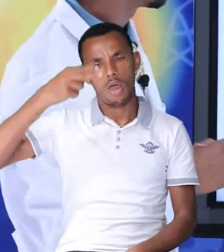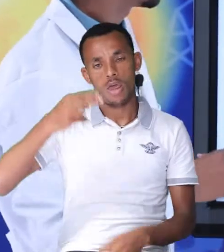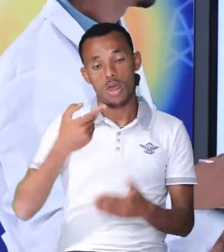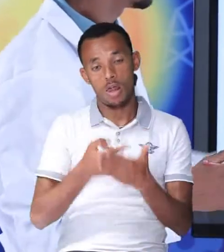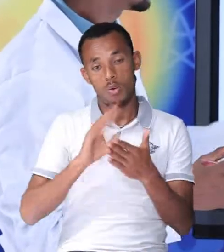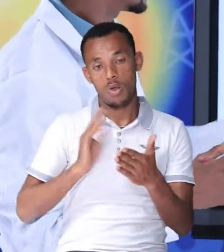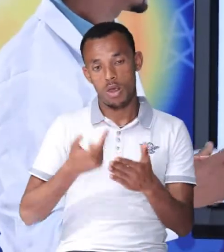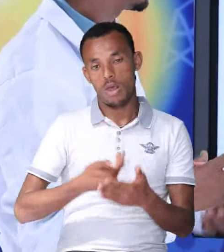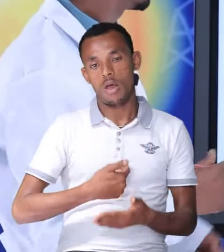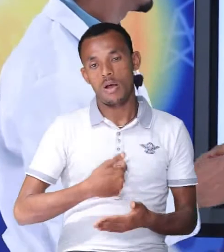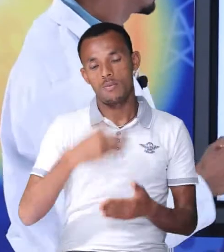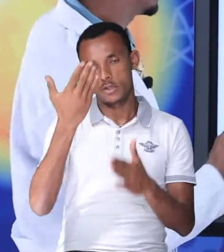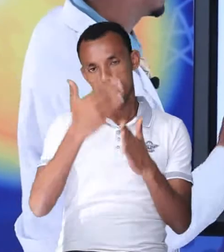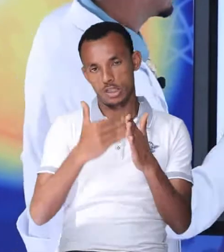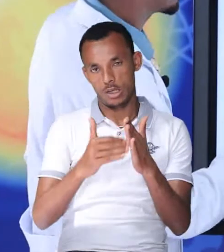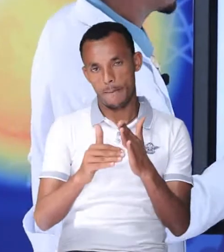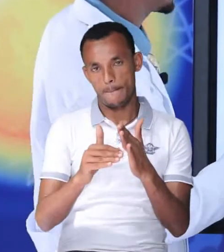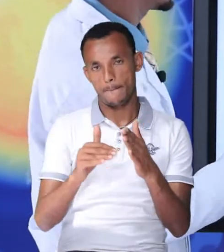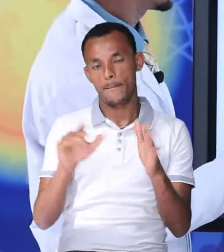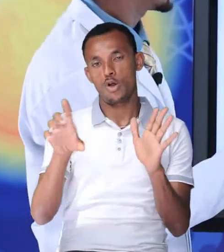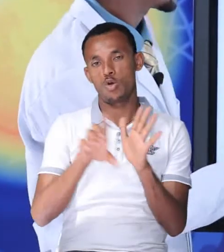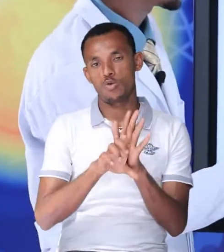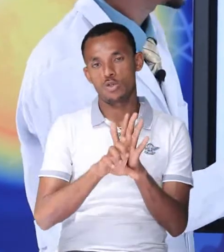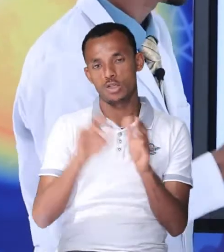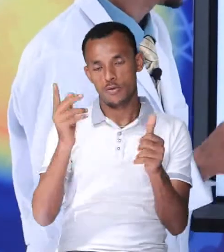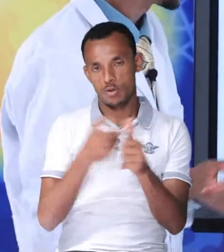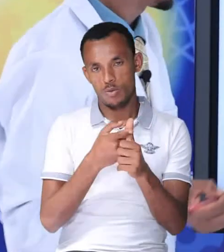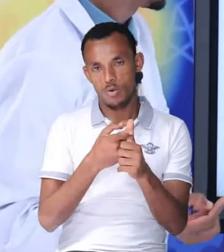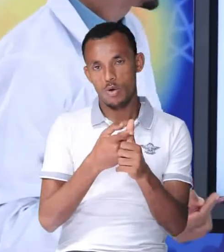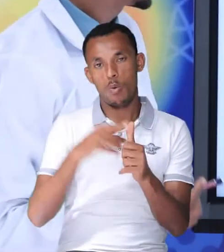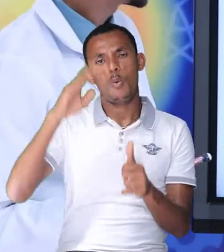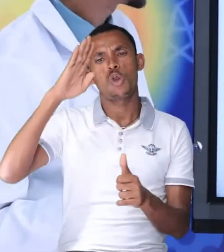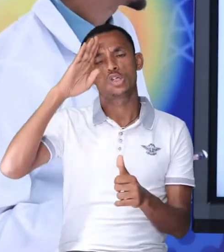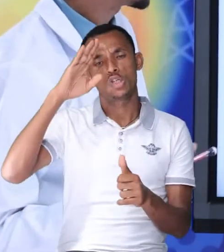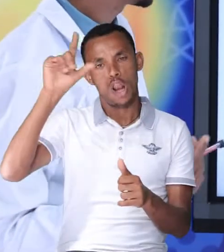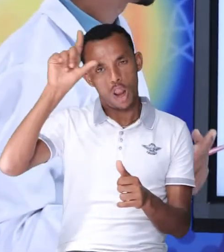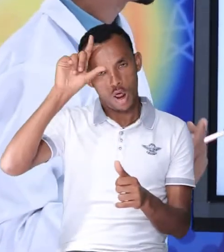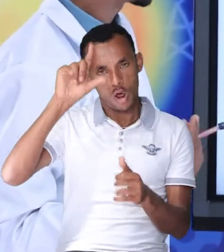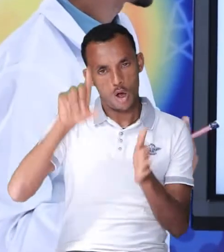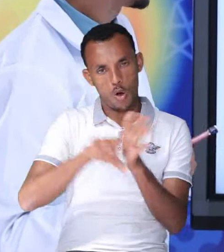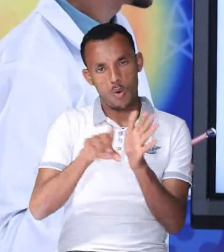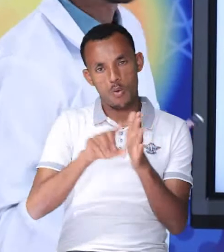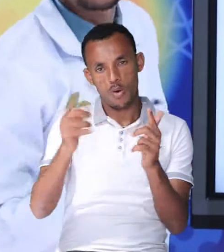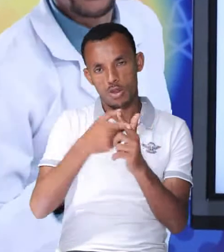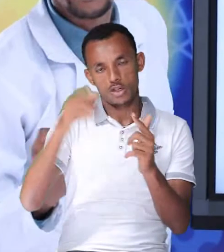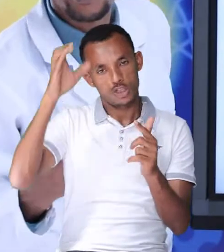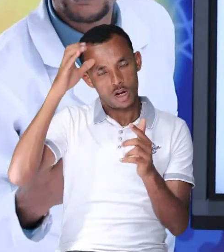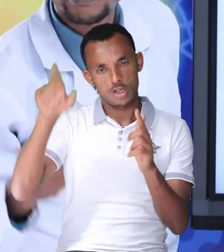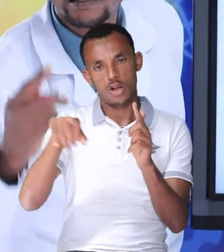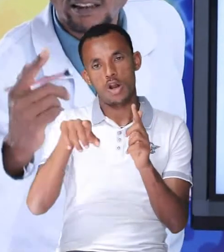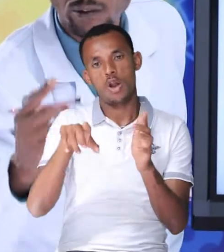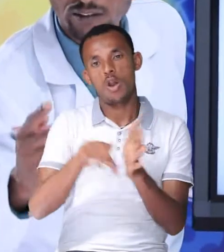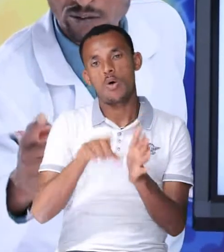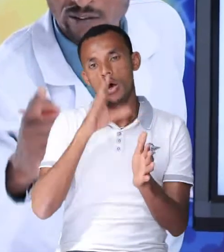have some laws, okay? The first one is Boyle's law, the second one is Charles' law, and the last one